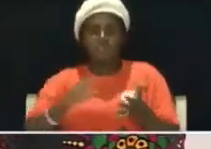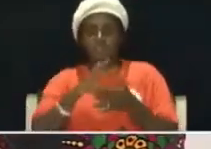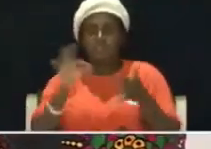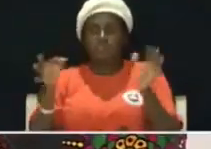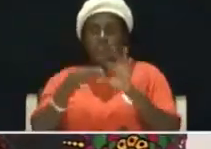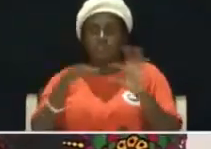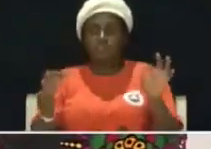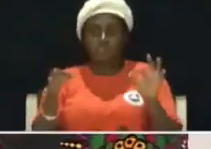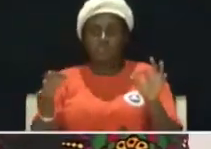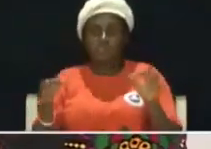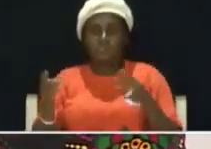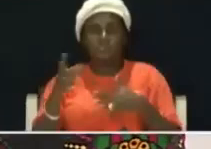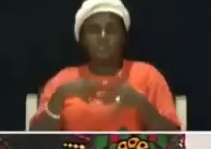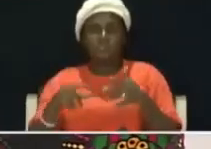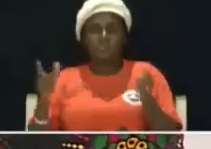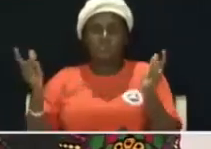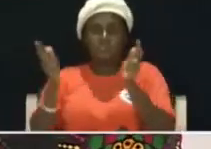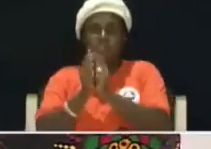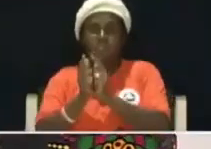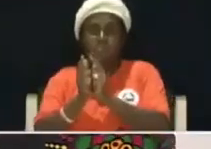went to his son's